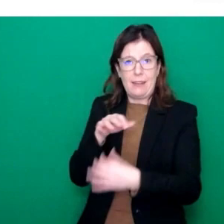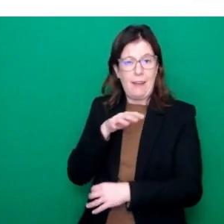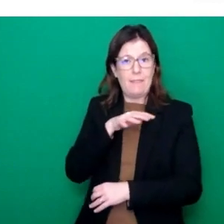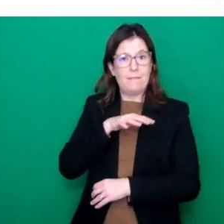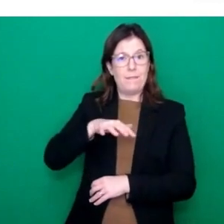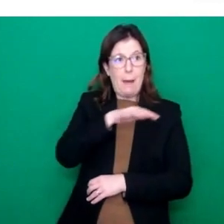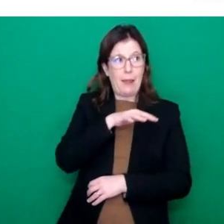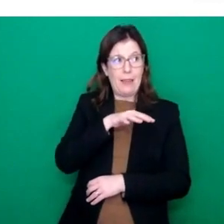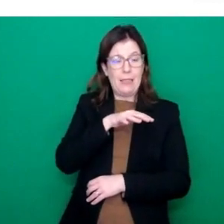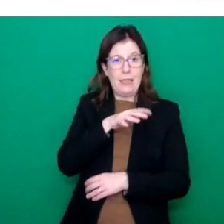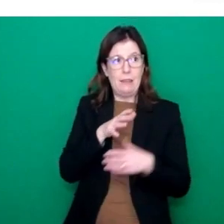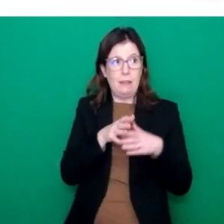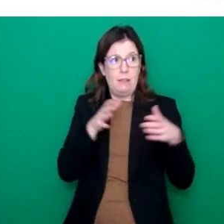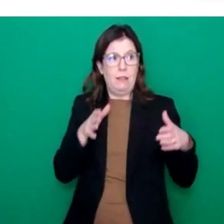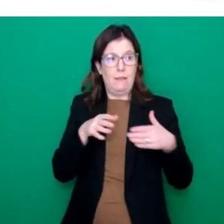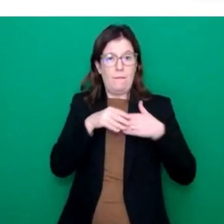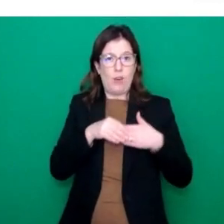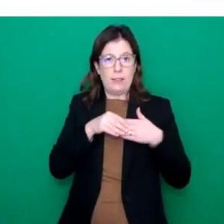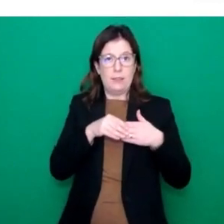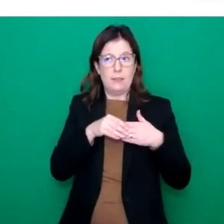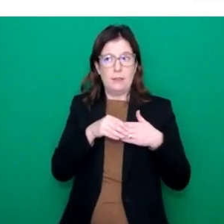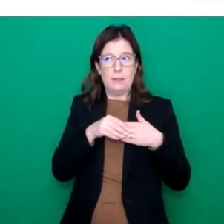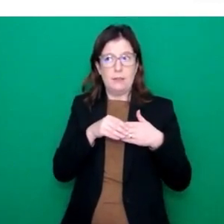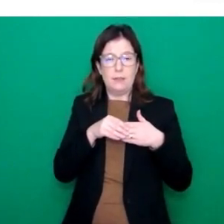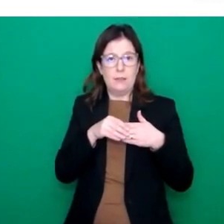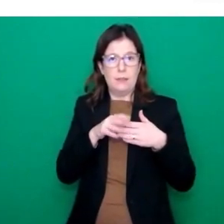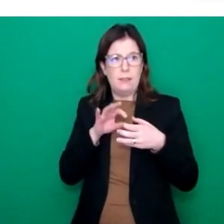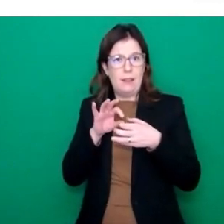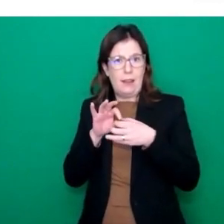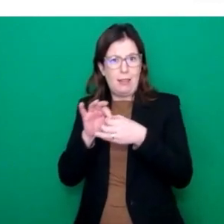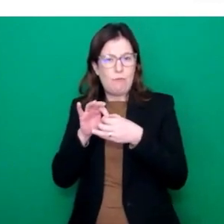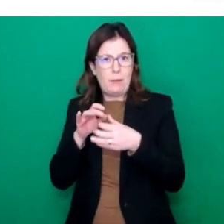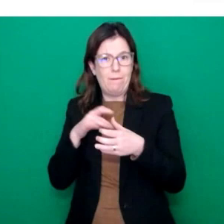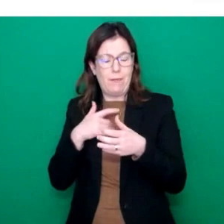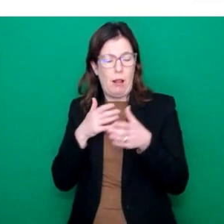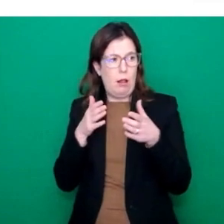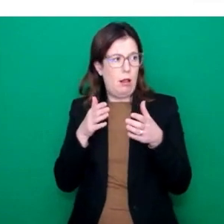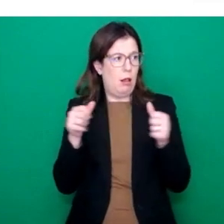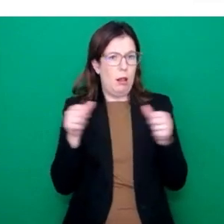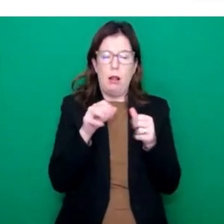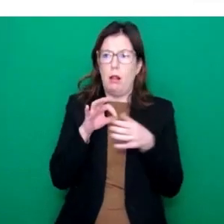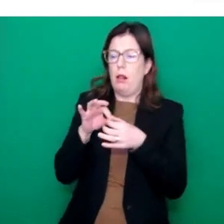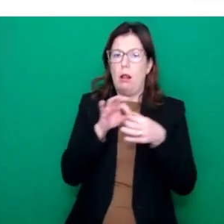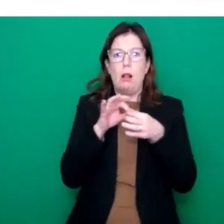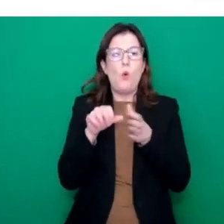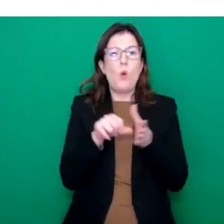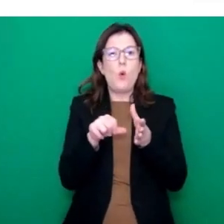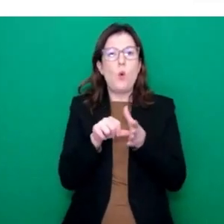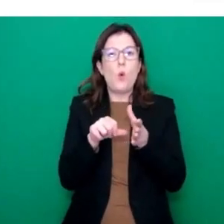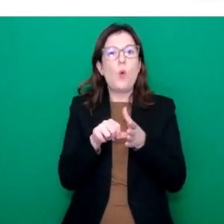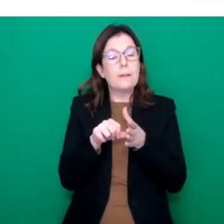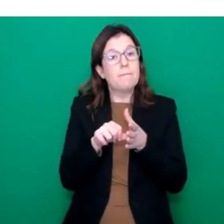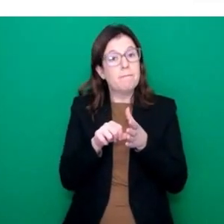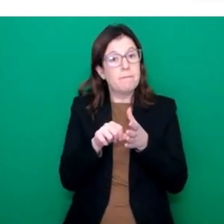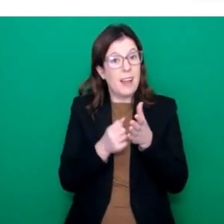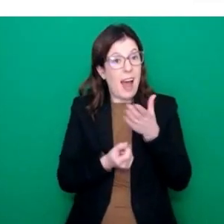and friends are present within the same confines of the therapy at the same time. I find this is what is currently happening